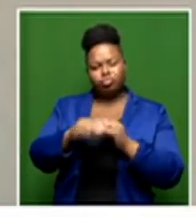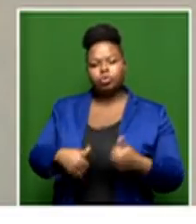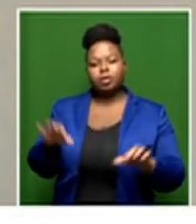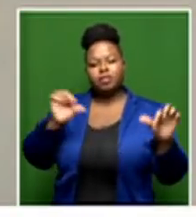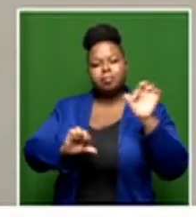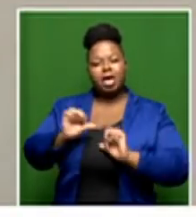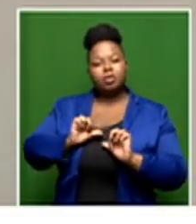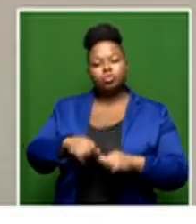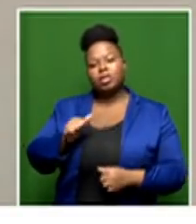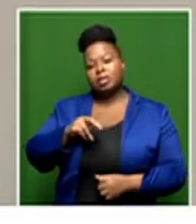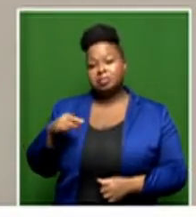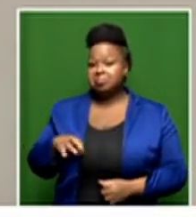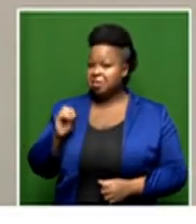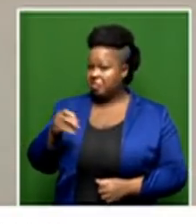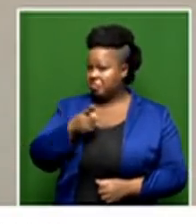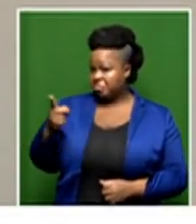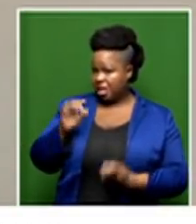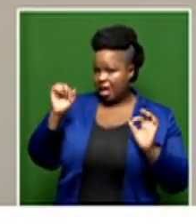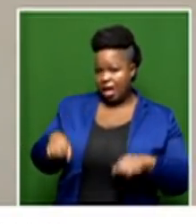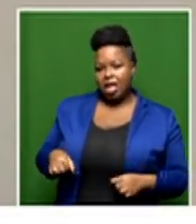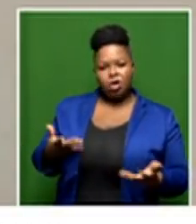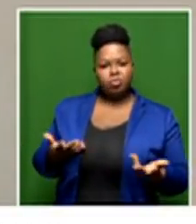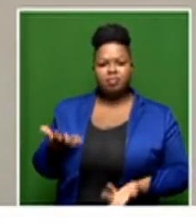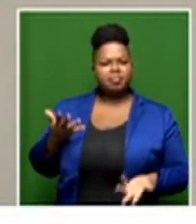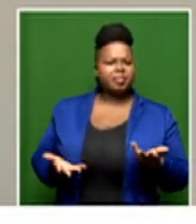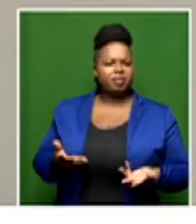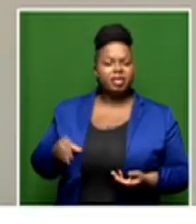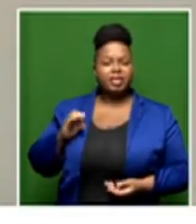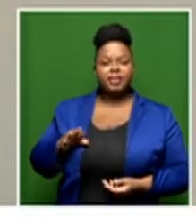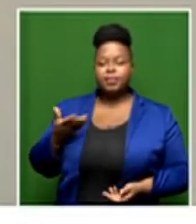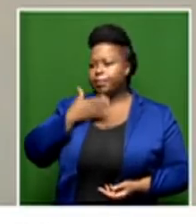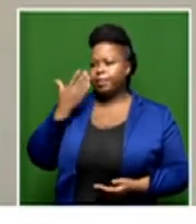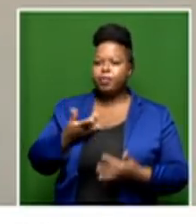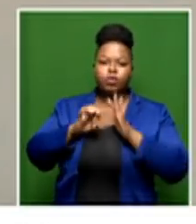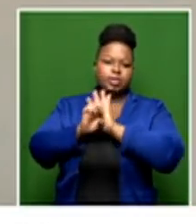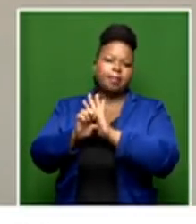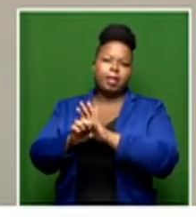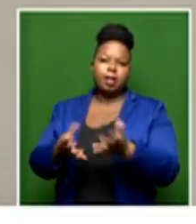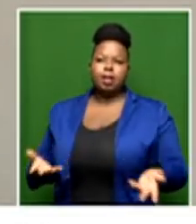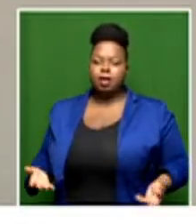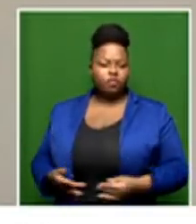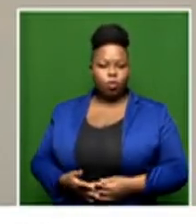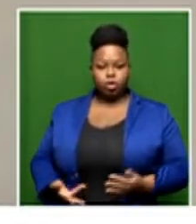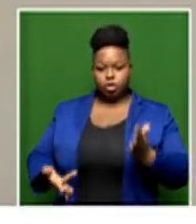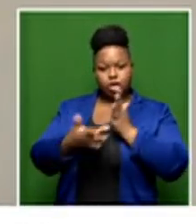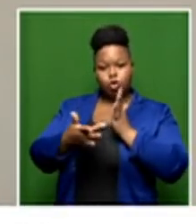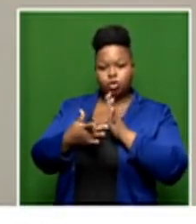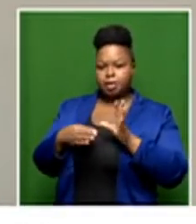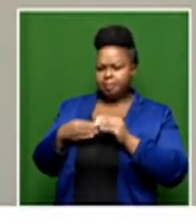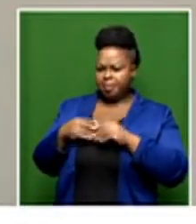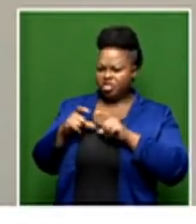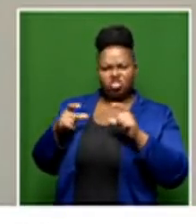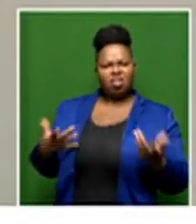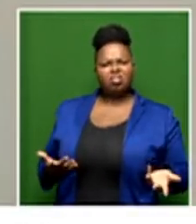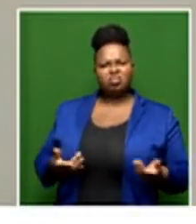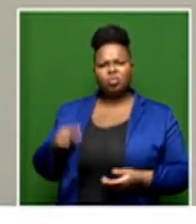restoring the ANC. If they allow, if they don't embrace, for example, technology, membership cards. I mean, some